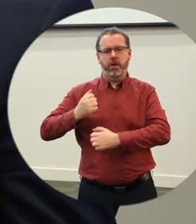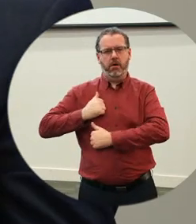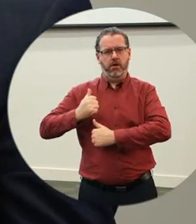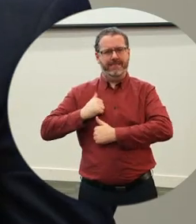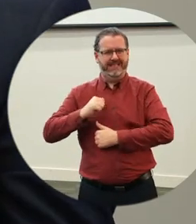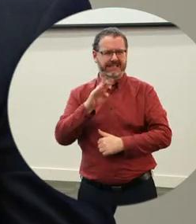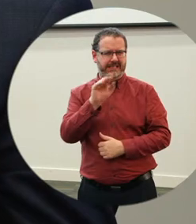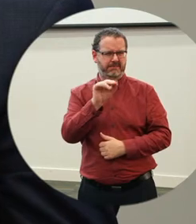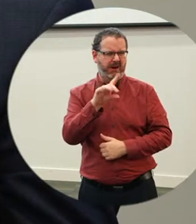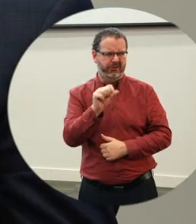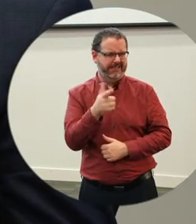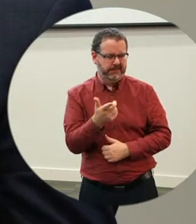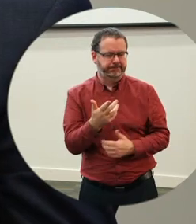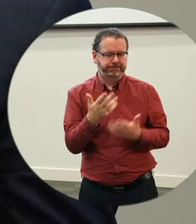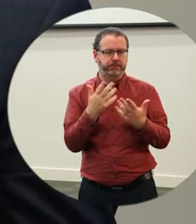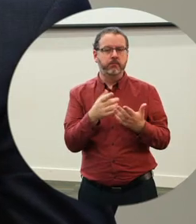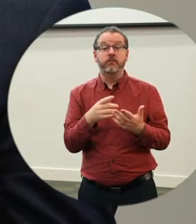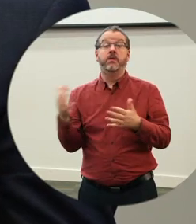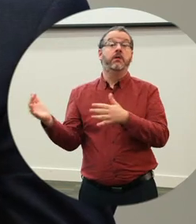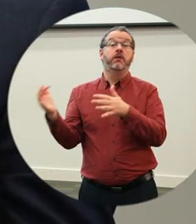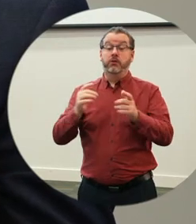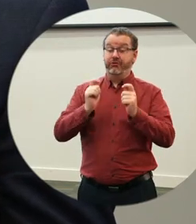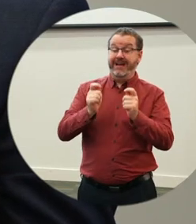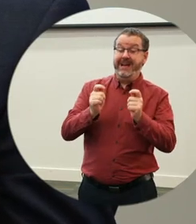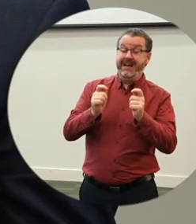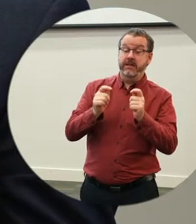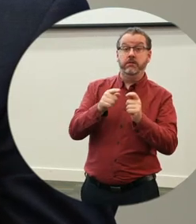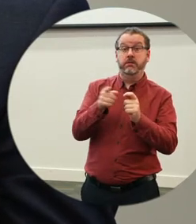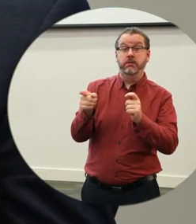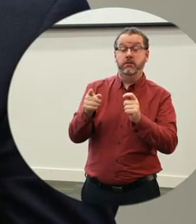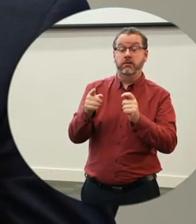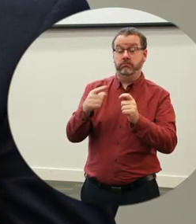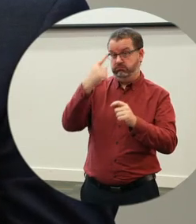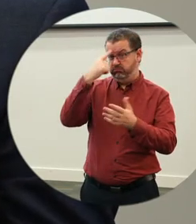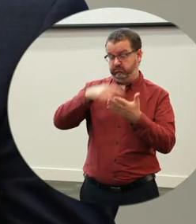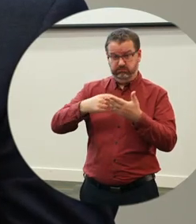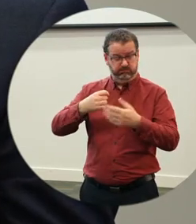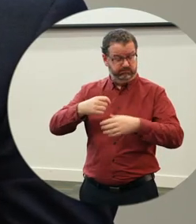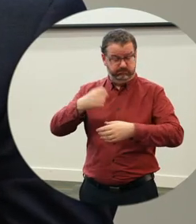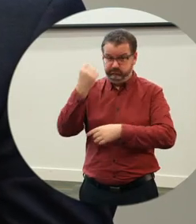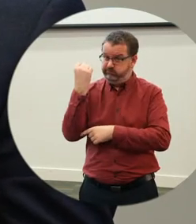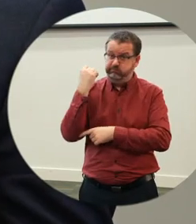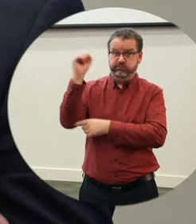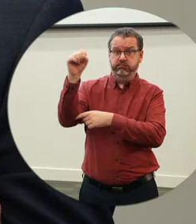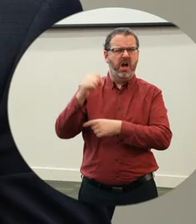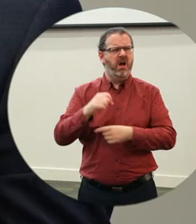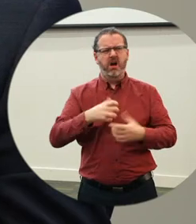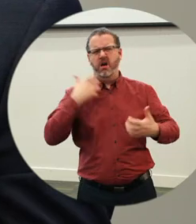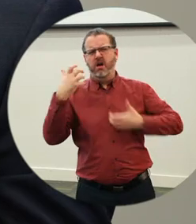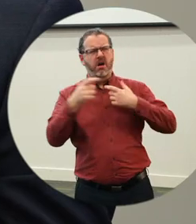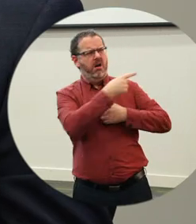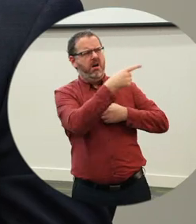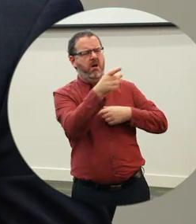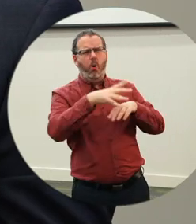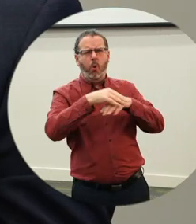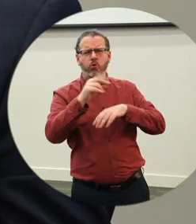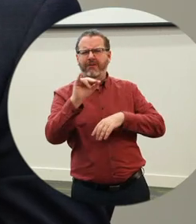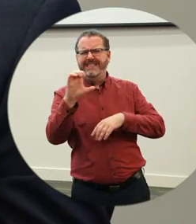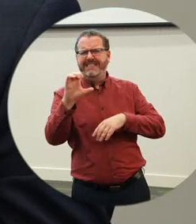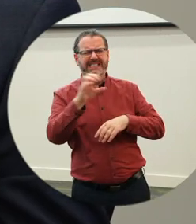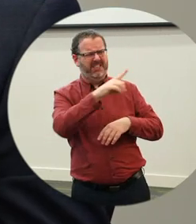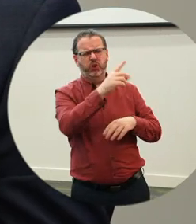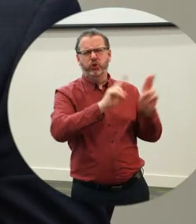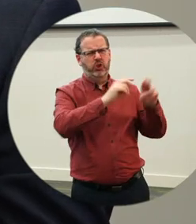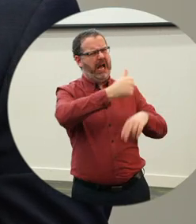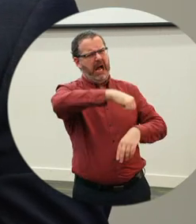revolted, and they insisted that the RIC men be got rid of. A number of them raided the armory